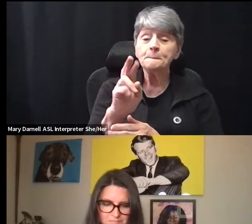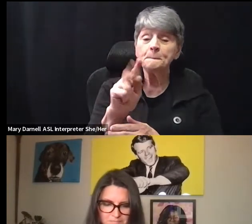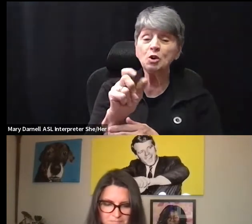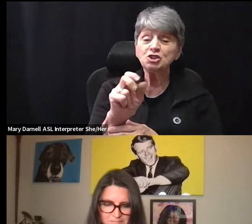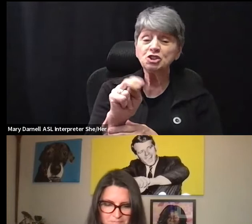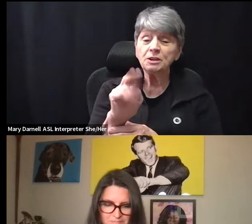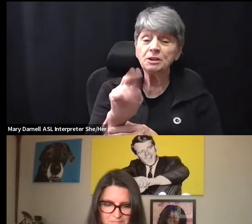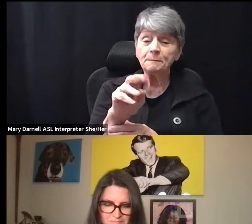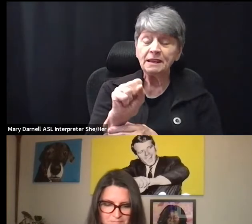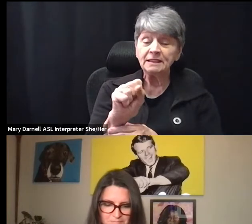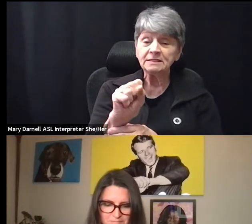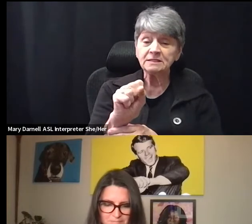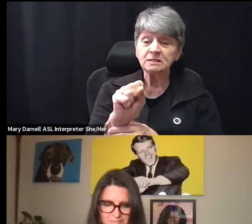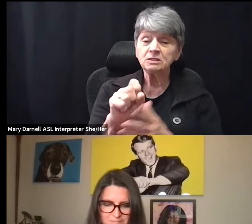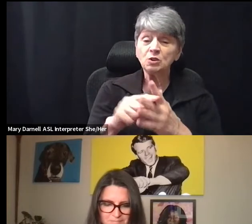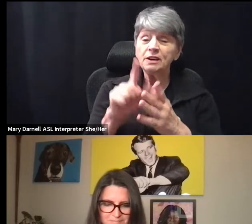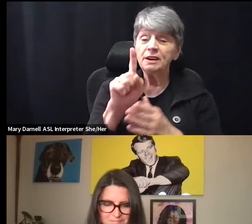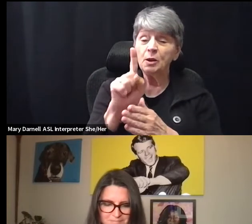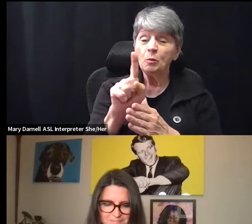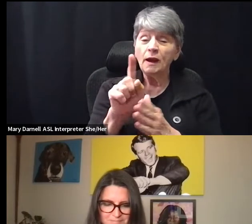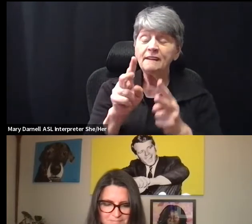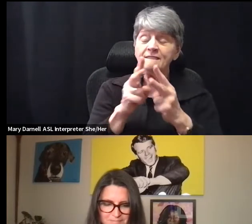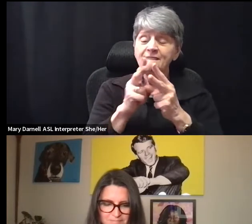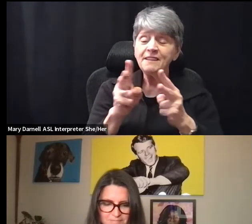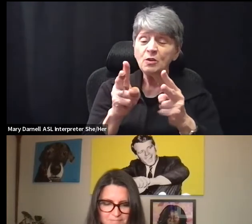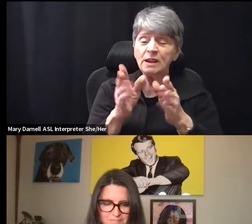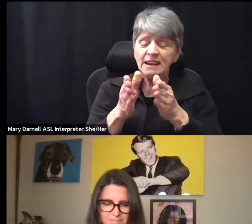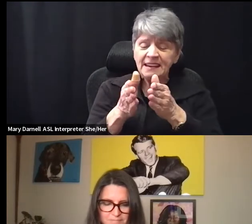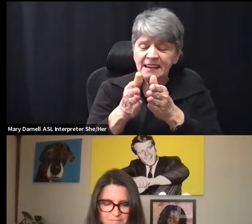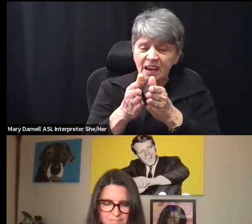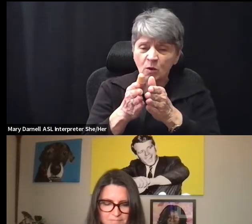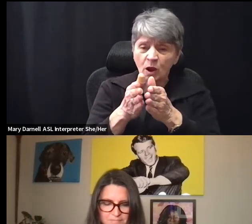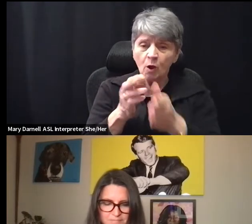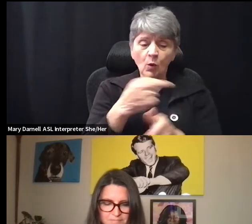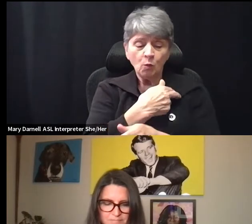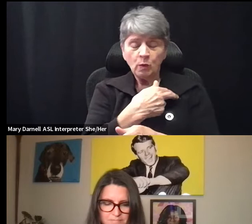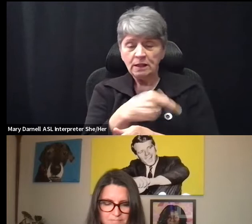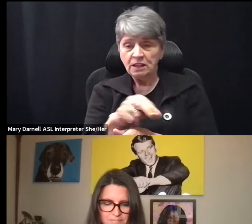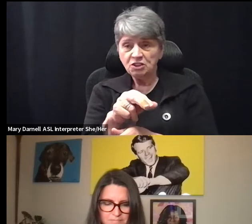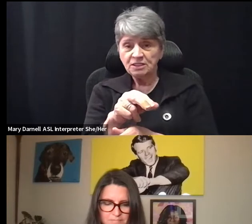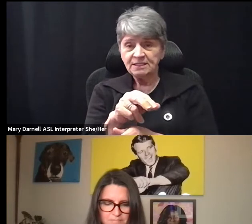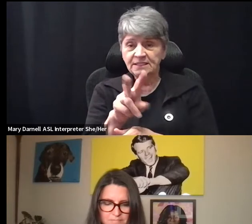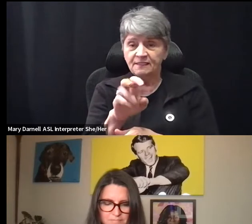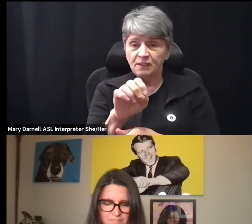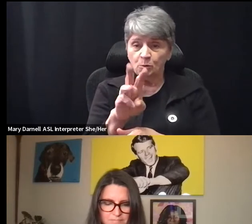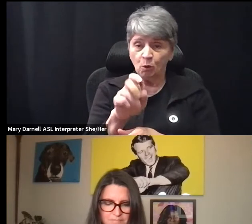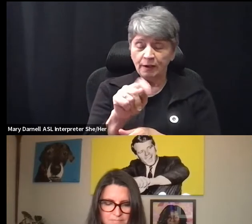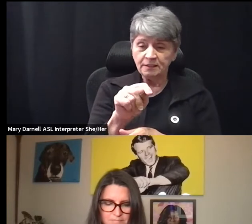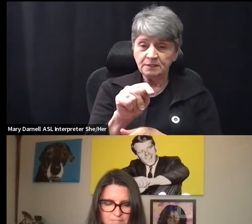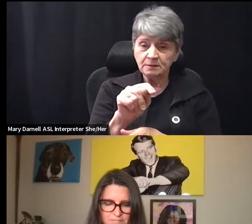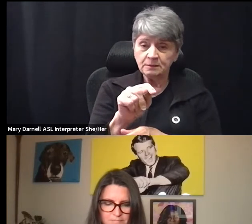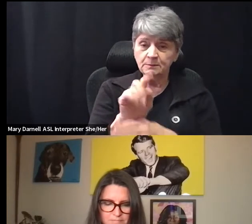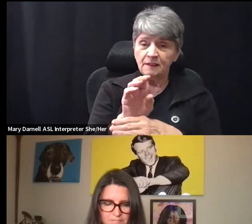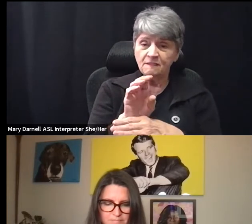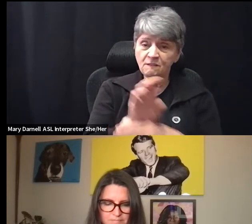in one narrow religious viewpoint that's being imposed on the rest of us, even